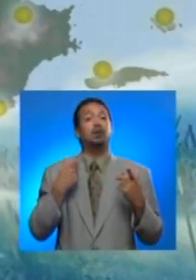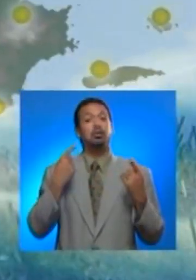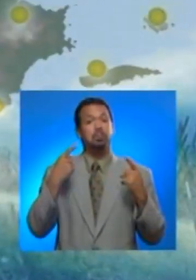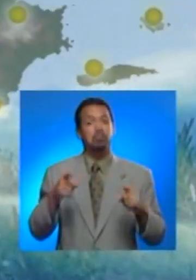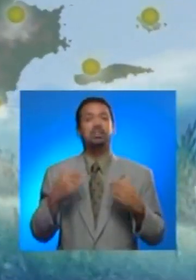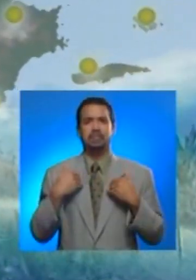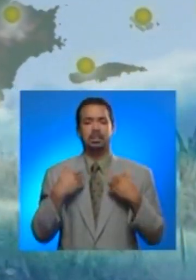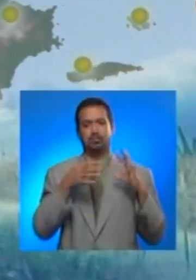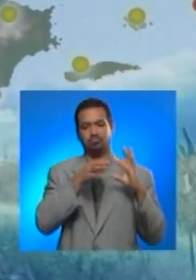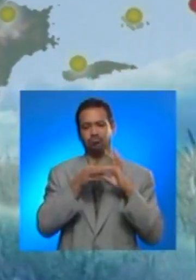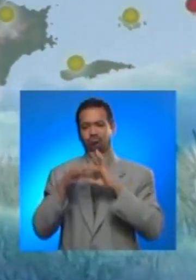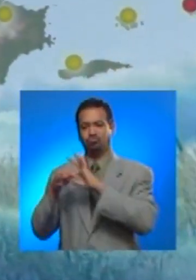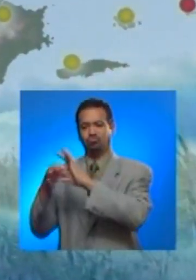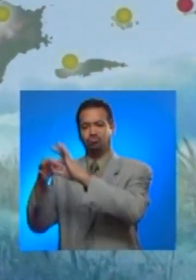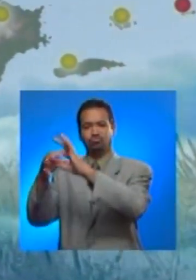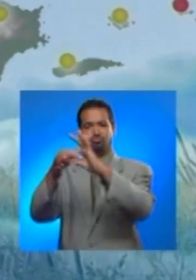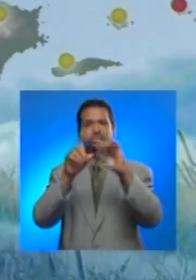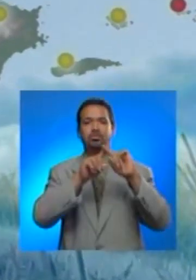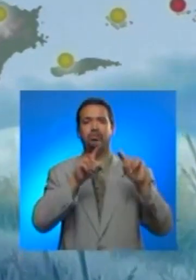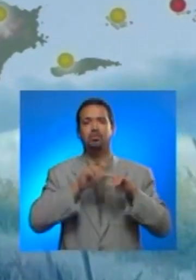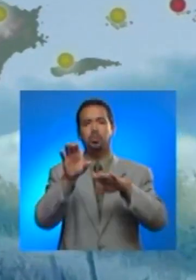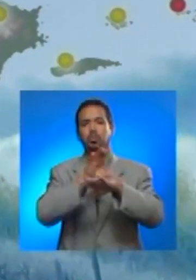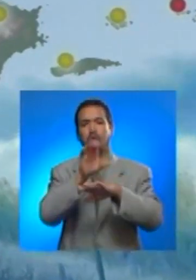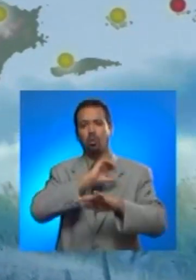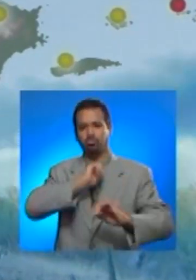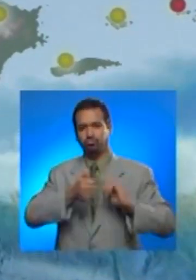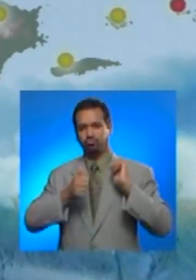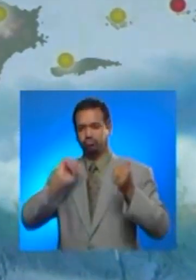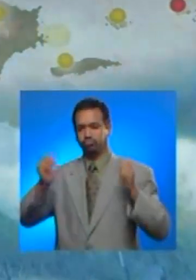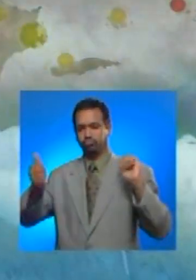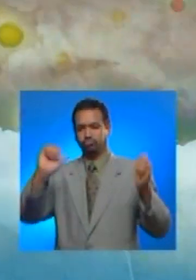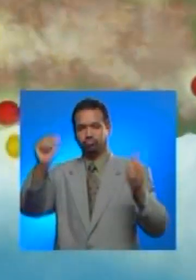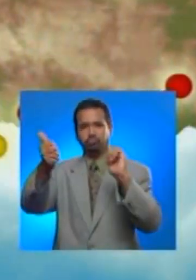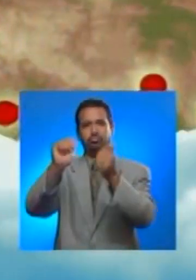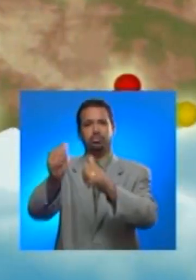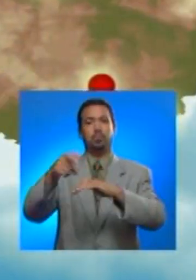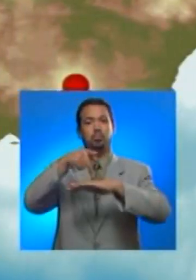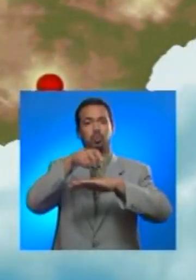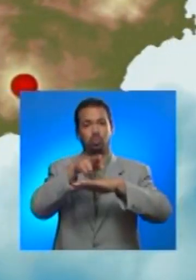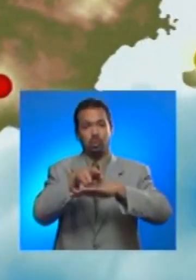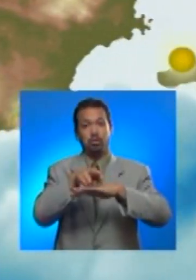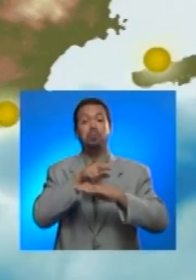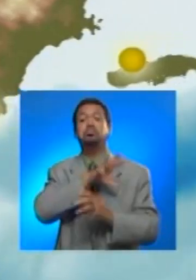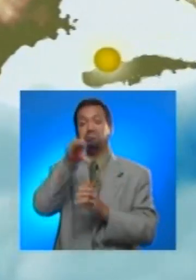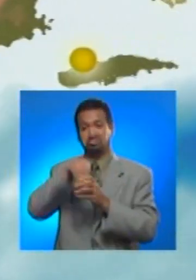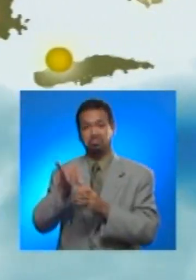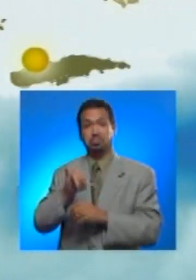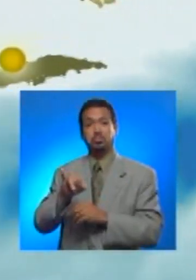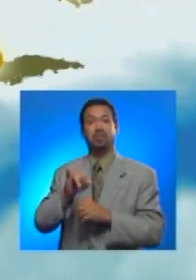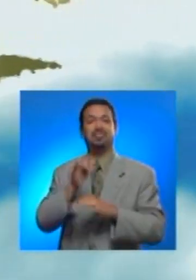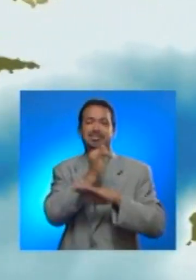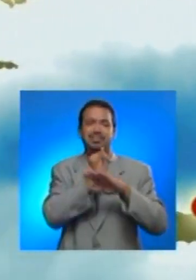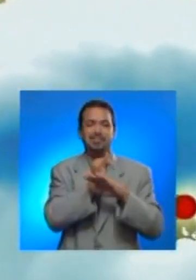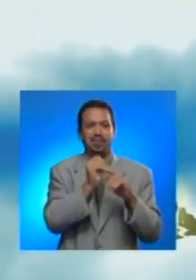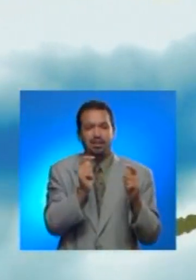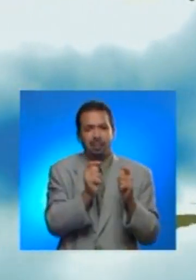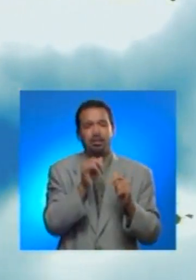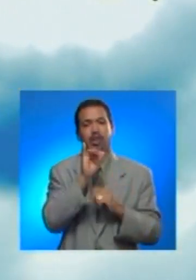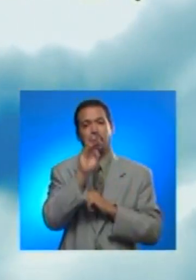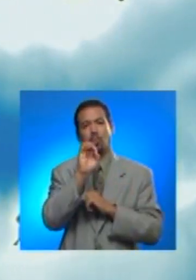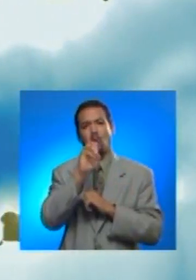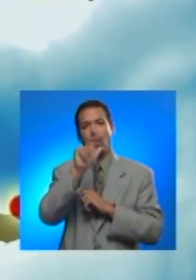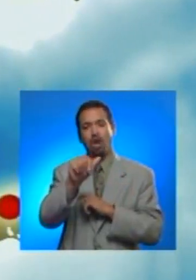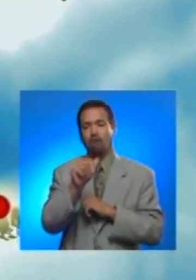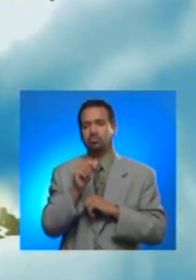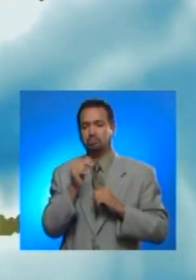from a series of seismic stations distributed throughout Puerto Rico, including the Mona, Desecheo, Caja de Muertos, Vieques, and